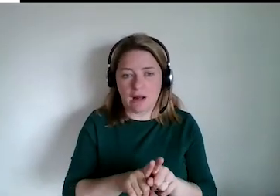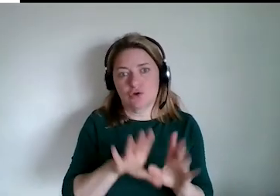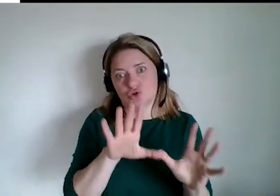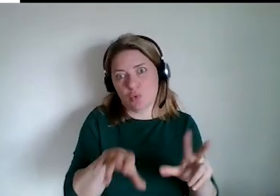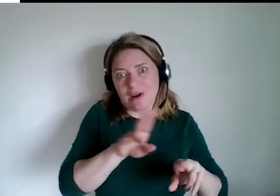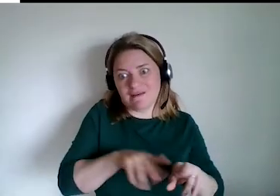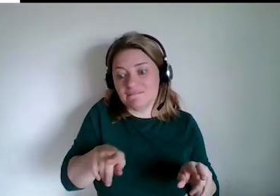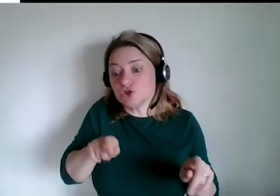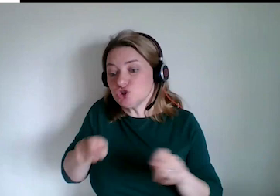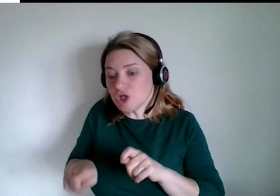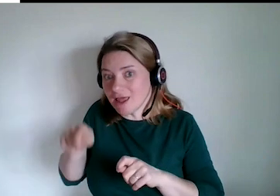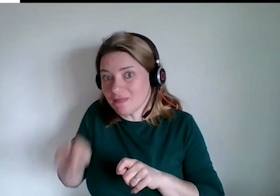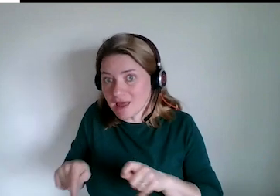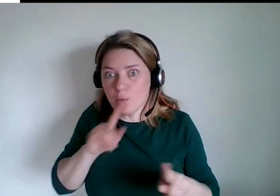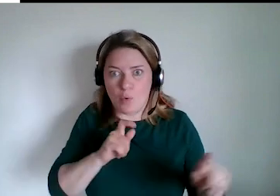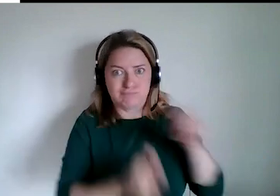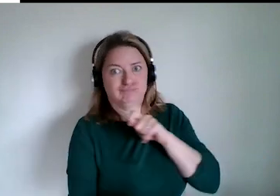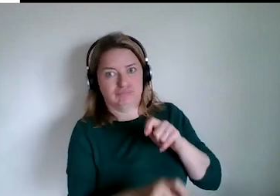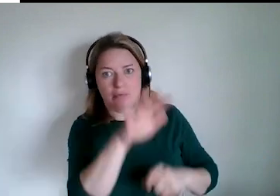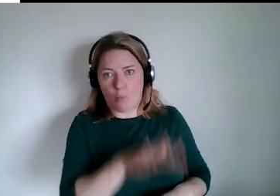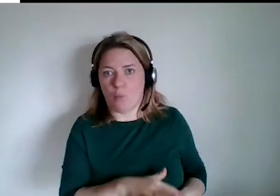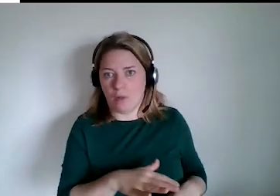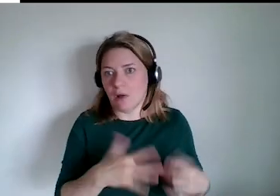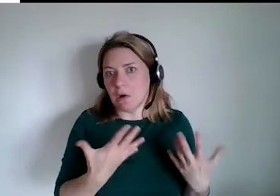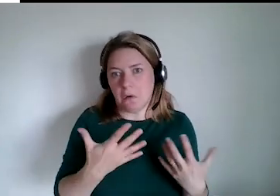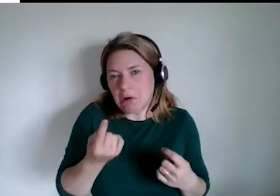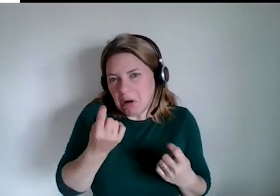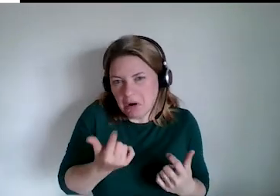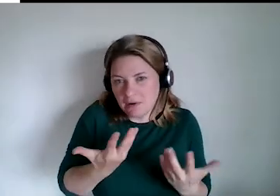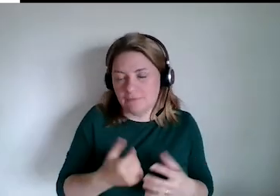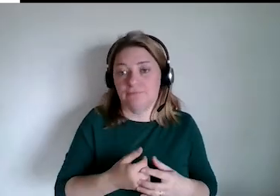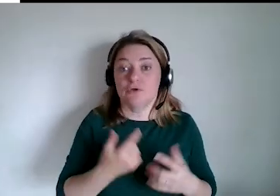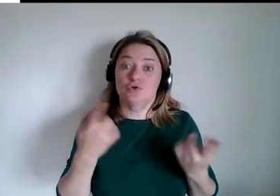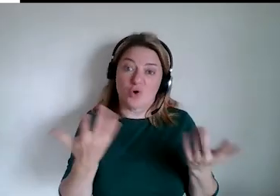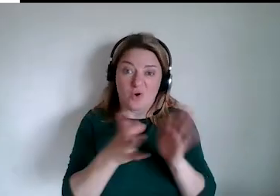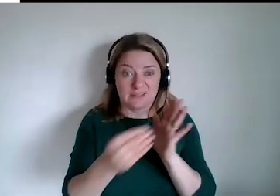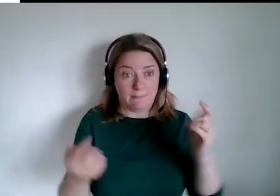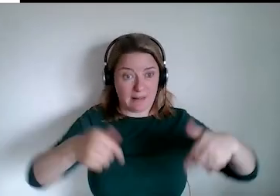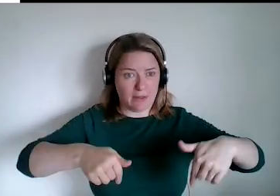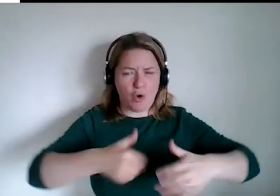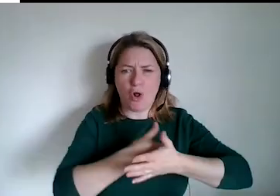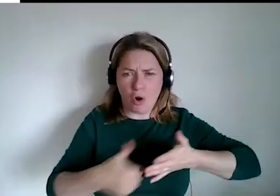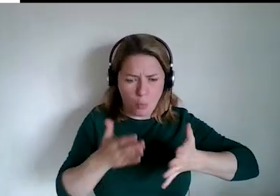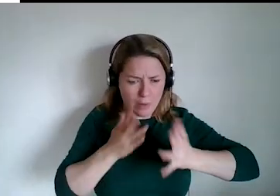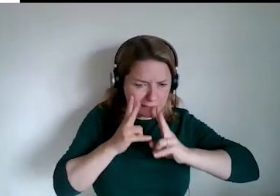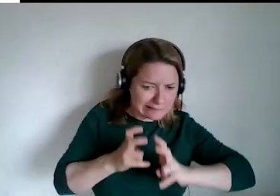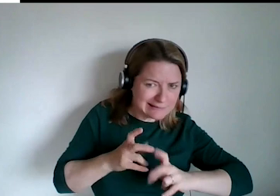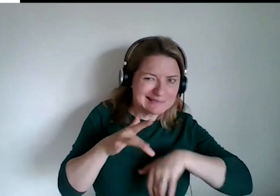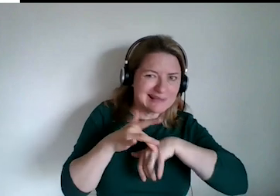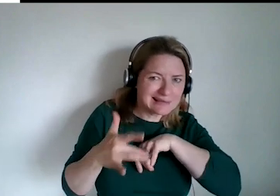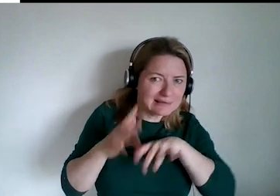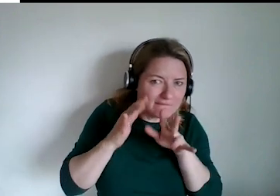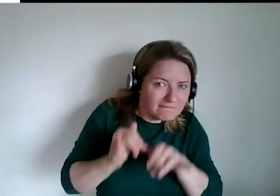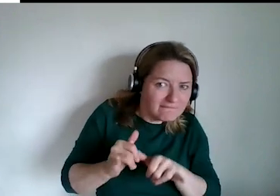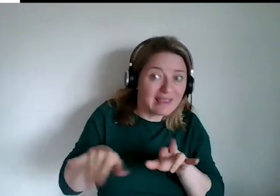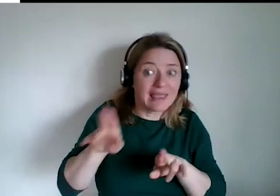if you change something, would your results change dramatically? So here we would always do a sensitive analysis about what would it look like